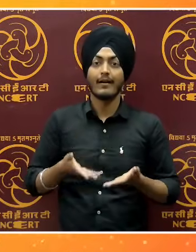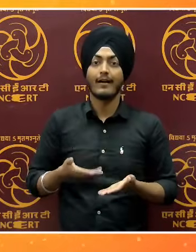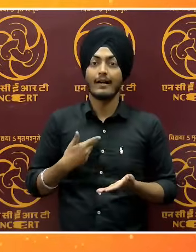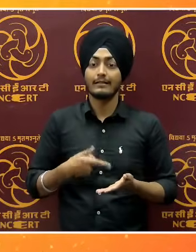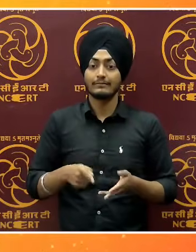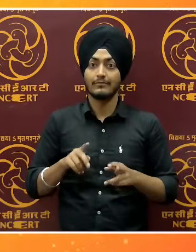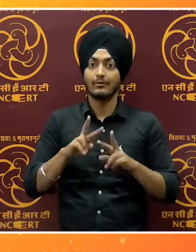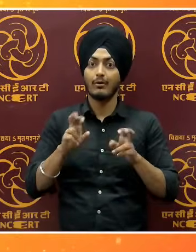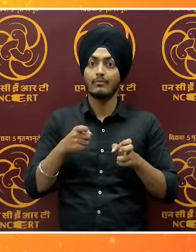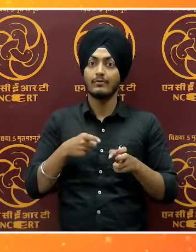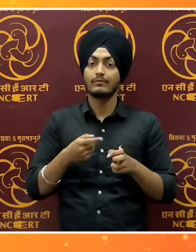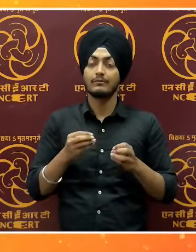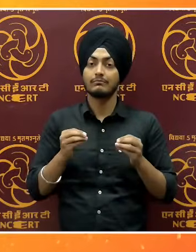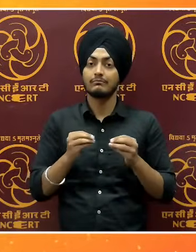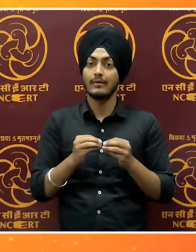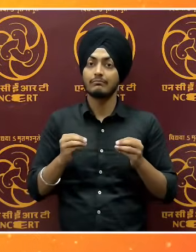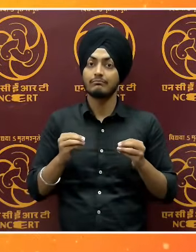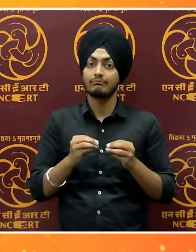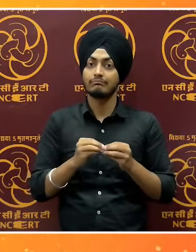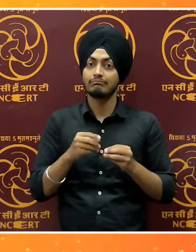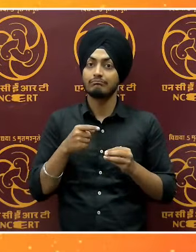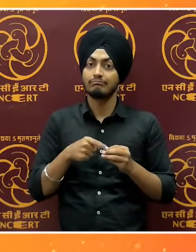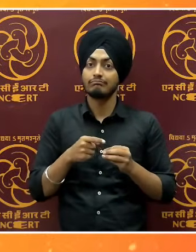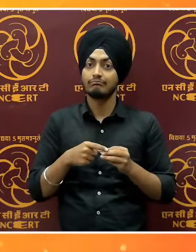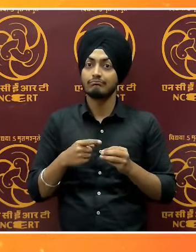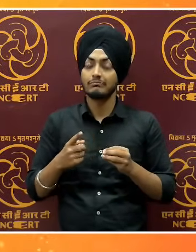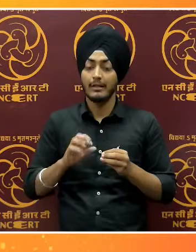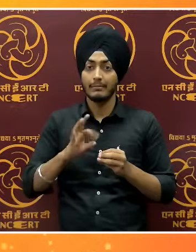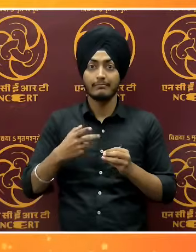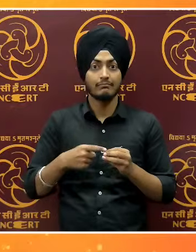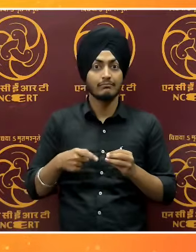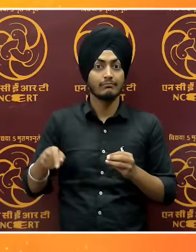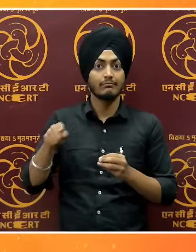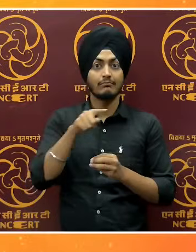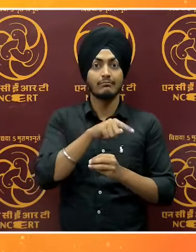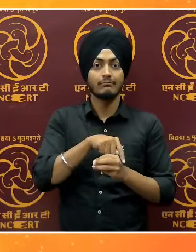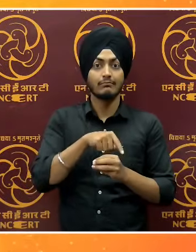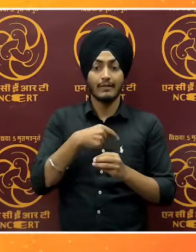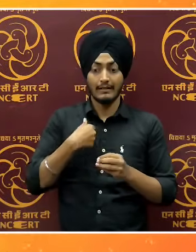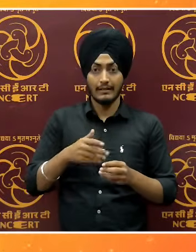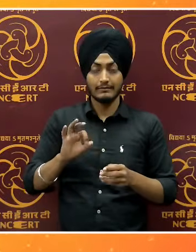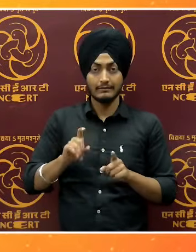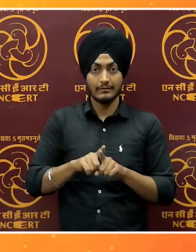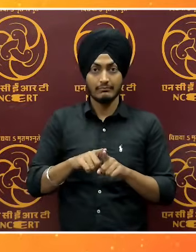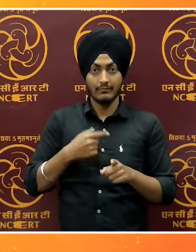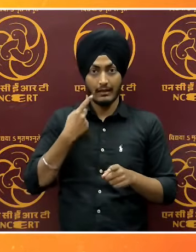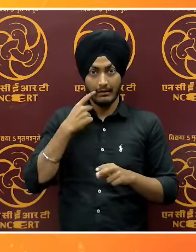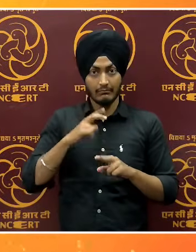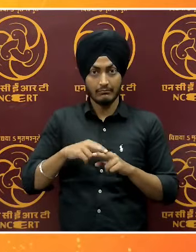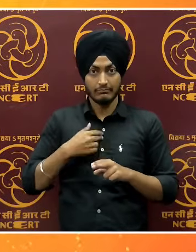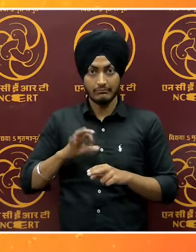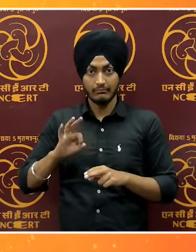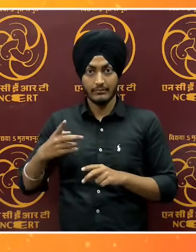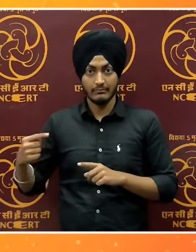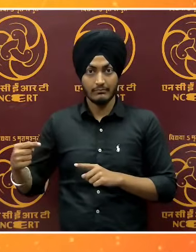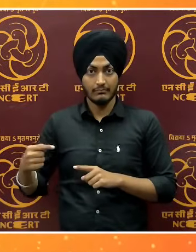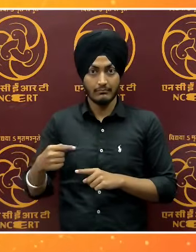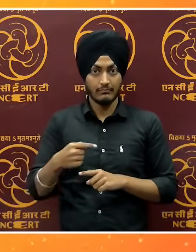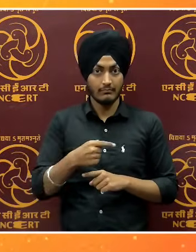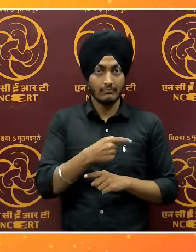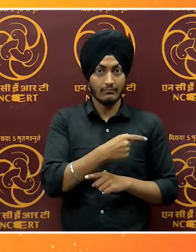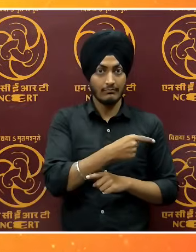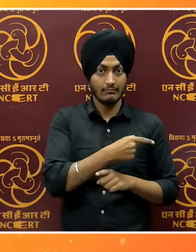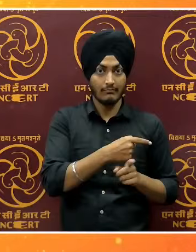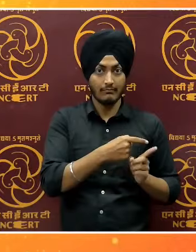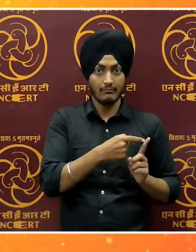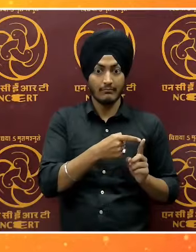on the topic magnetic effect of electric current. When electric current is passed through a wire or circuit, heat